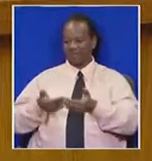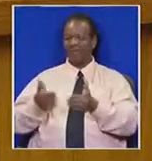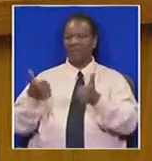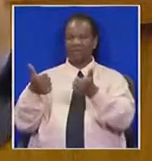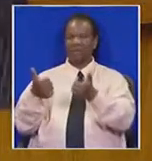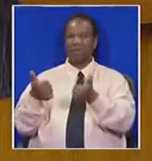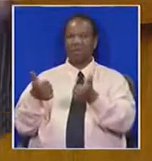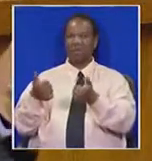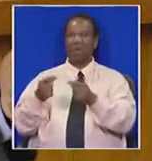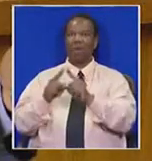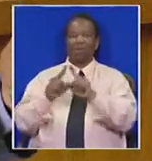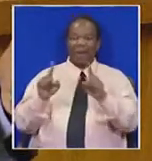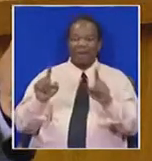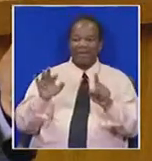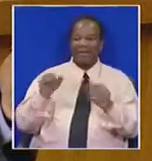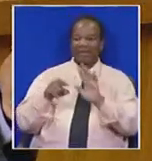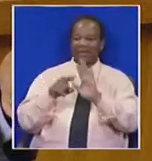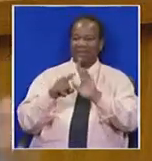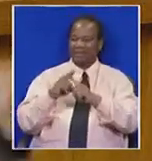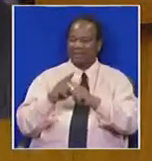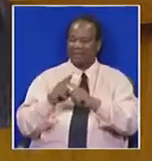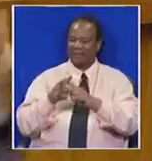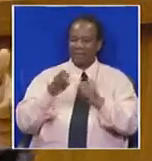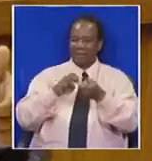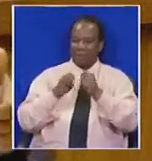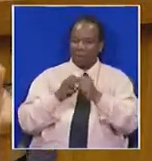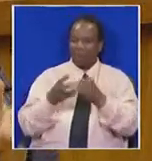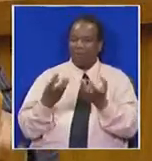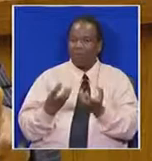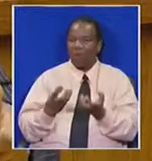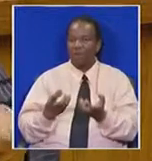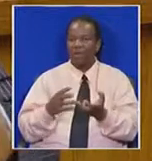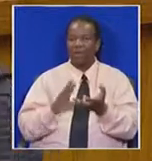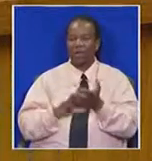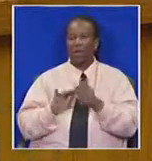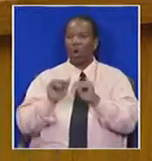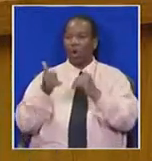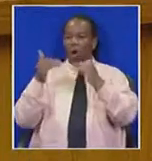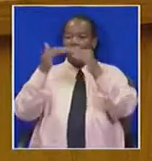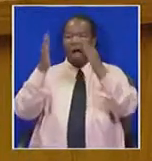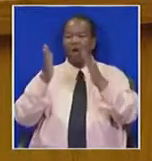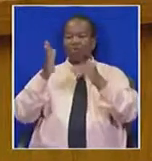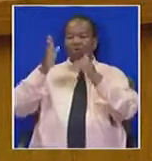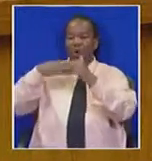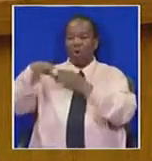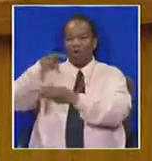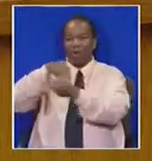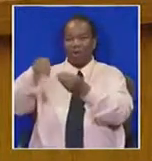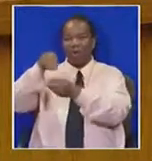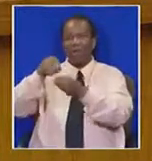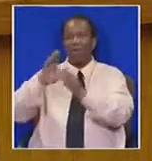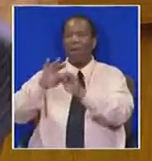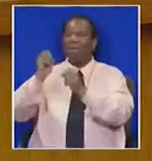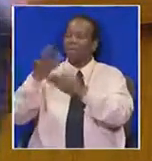clean audit have got problems of poverty, have got problems of overcrowding in housing. There are always protests in